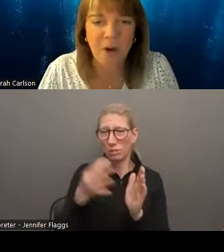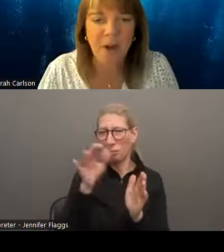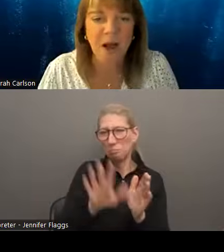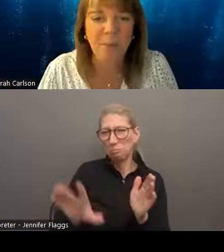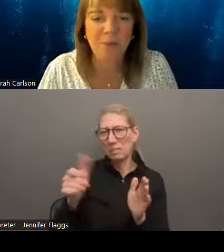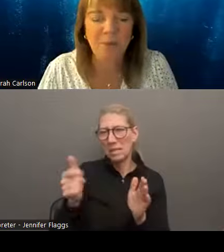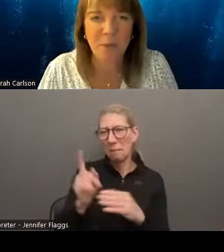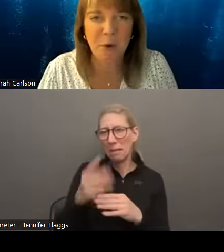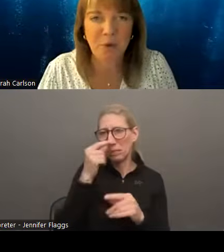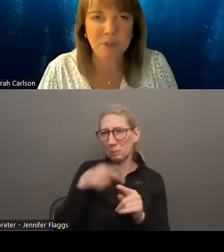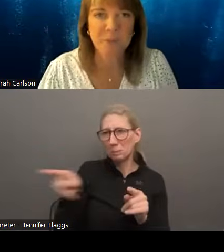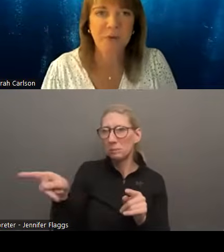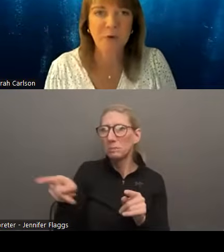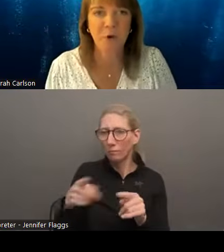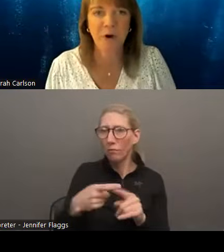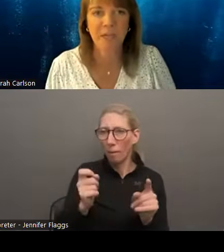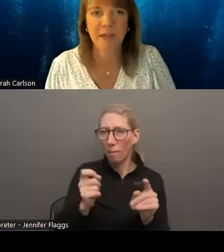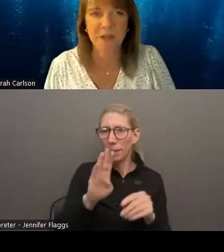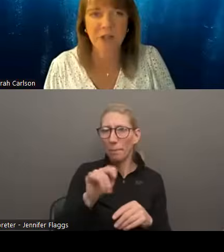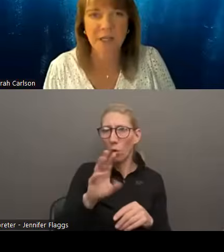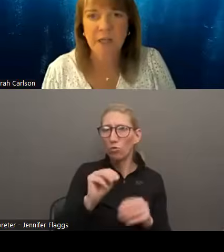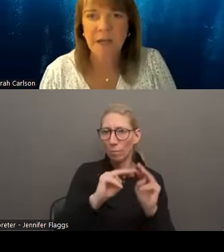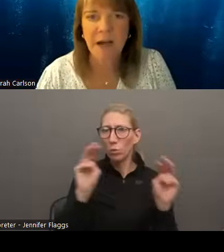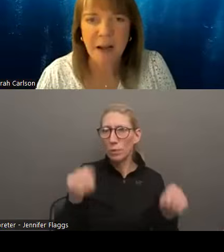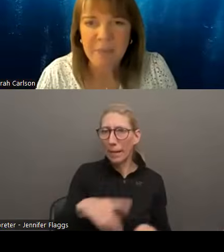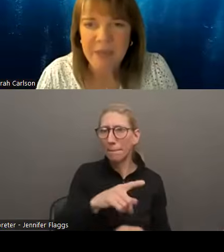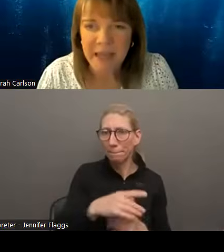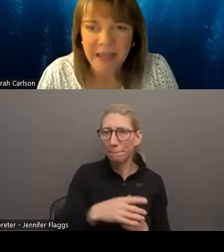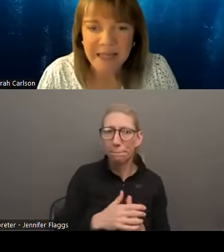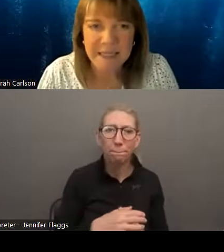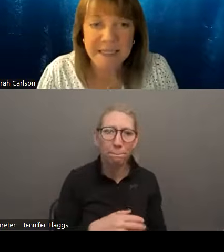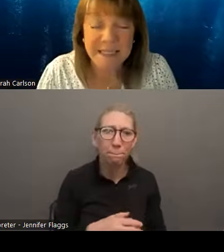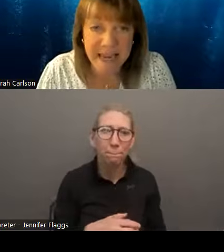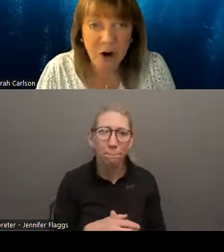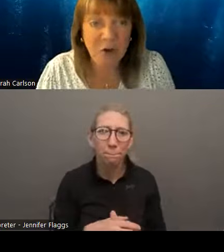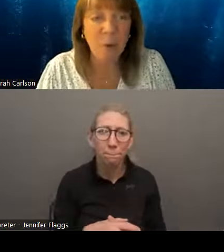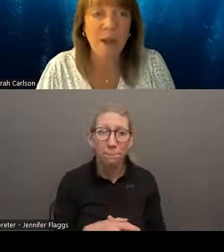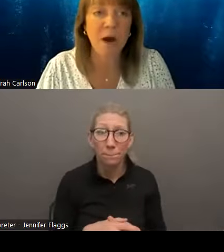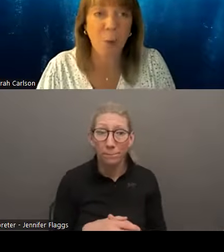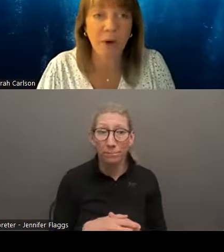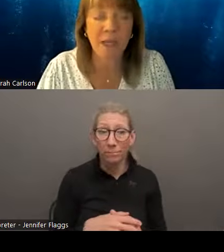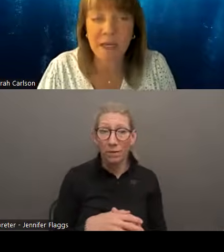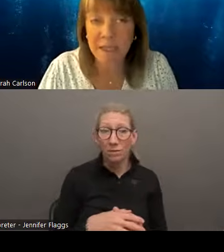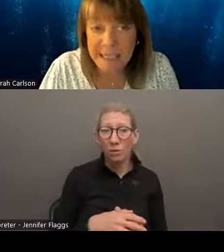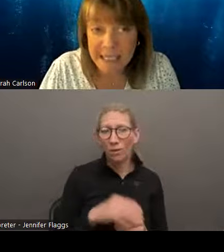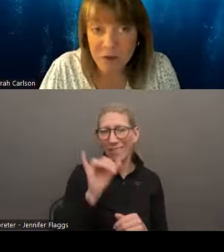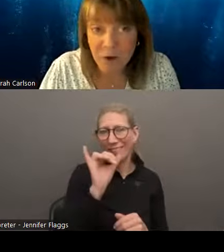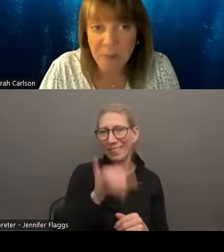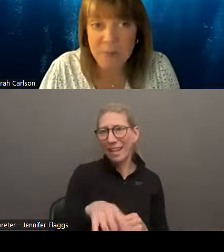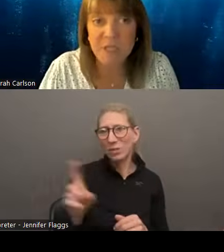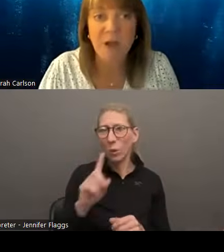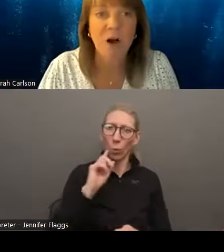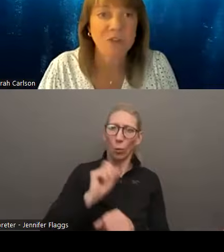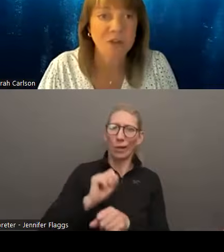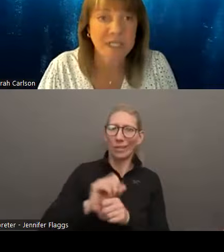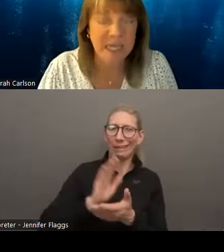so from the Bodrum Museum of Underwater Archaeology. And it's there that we are working on cleaning the